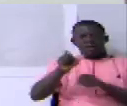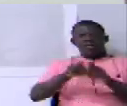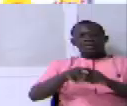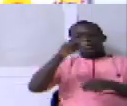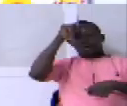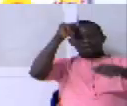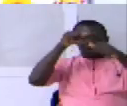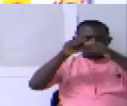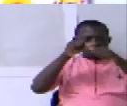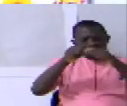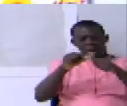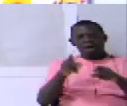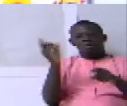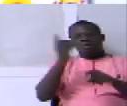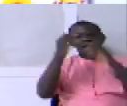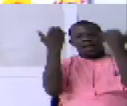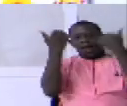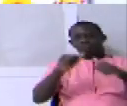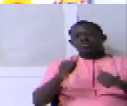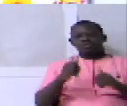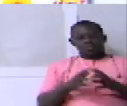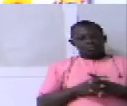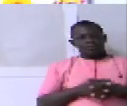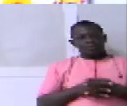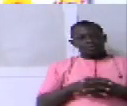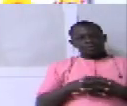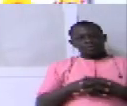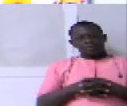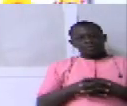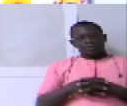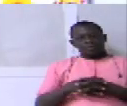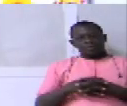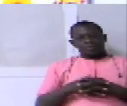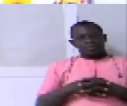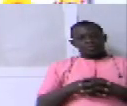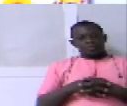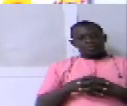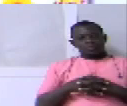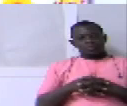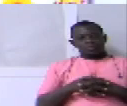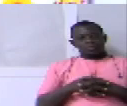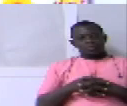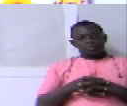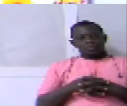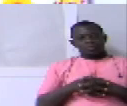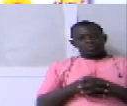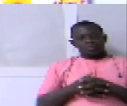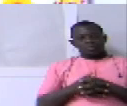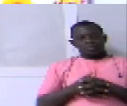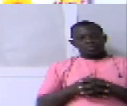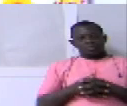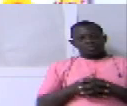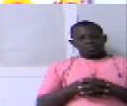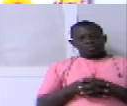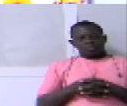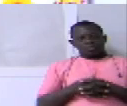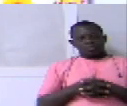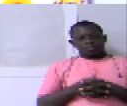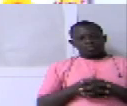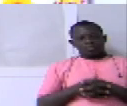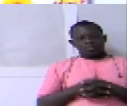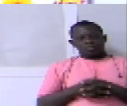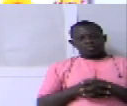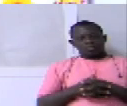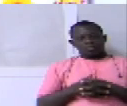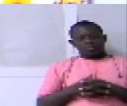ya satale barbitu tajiriya nyim fango kunu keta nyamin lafta yole sata ya sutu yandi katu kunu moli ya mwele kunyin